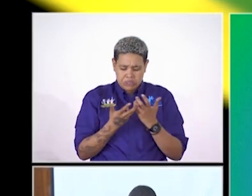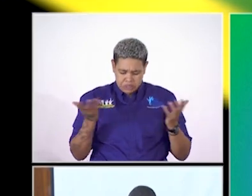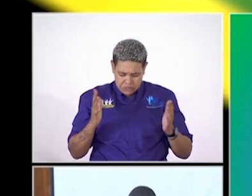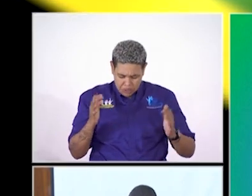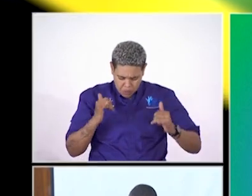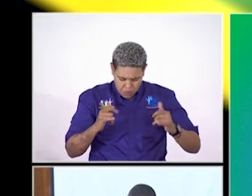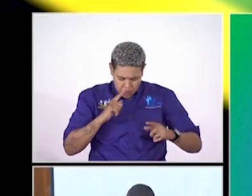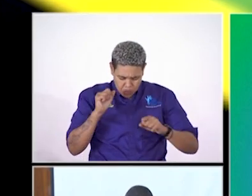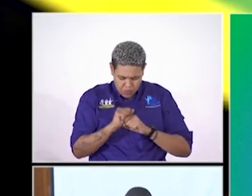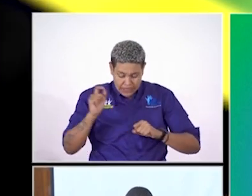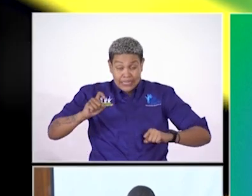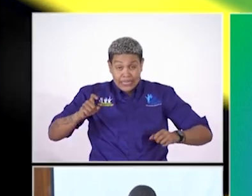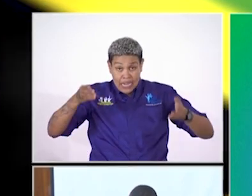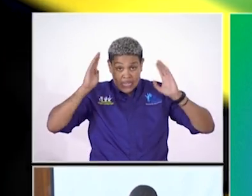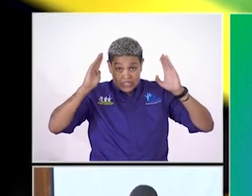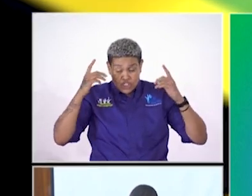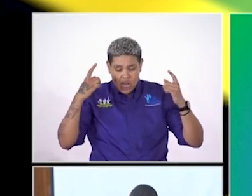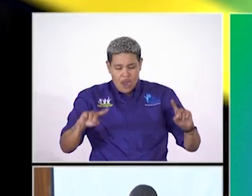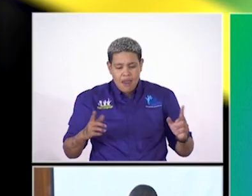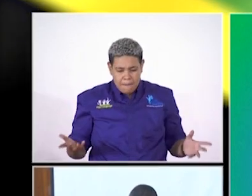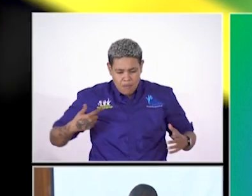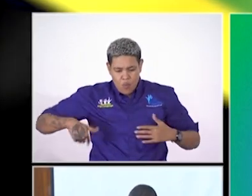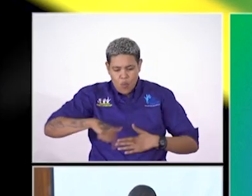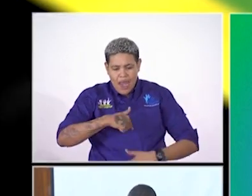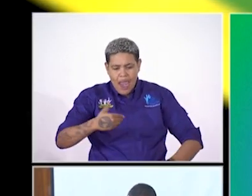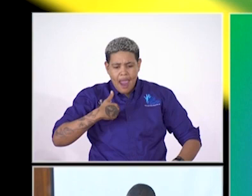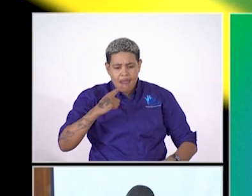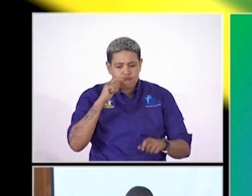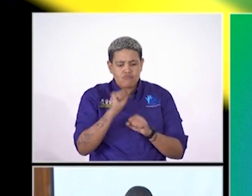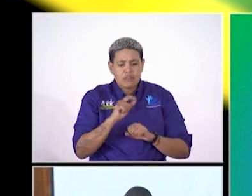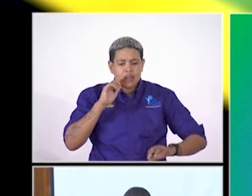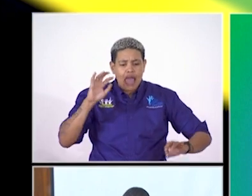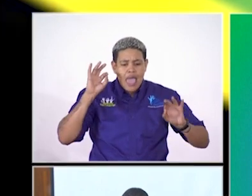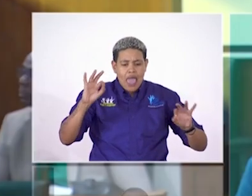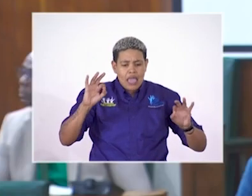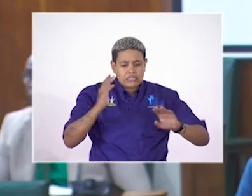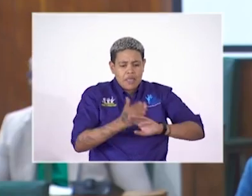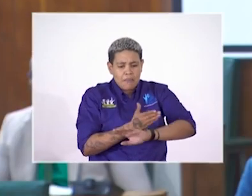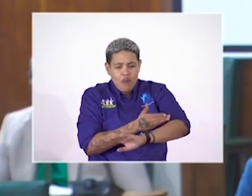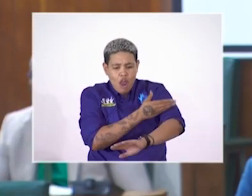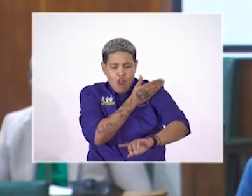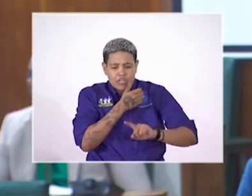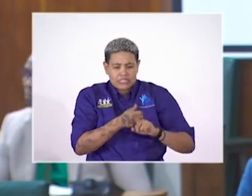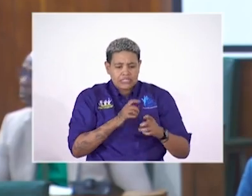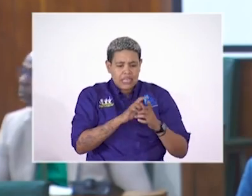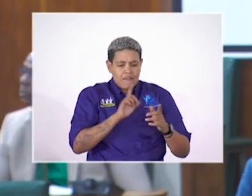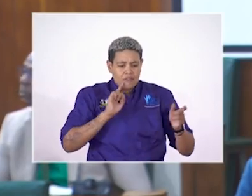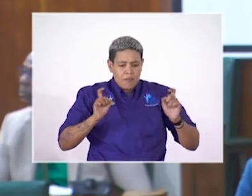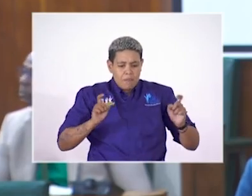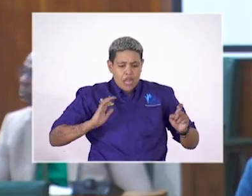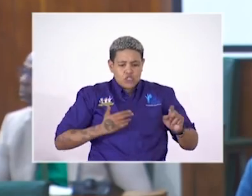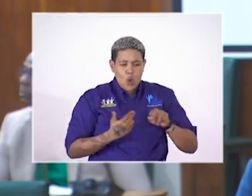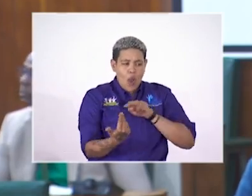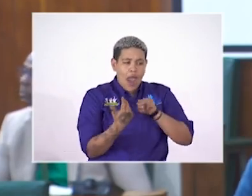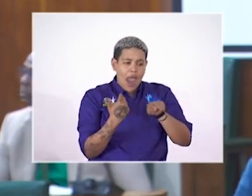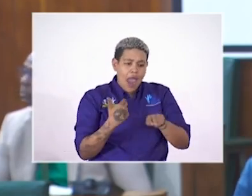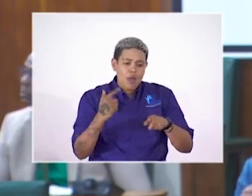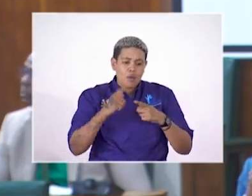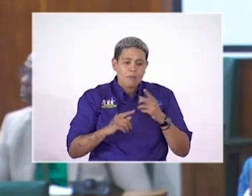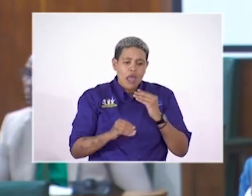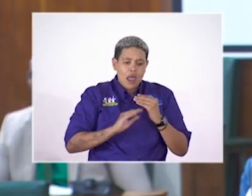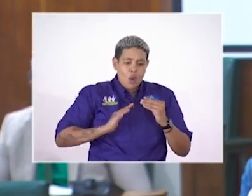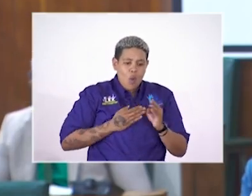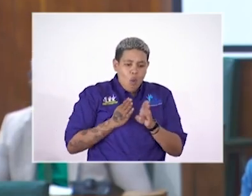which are in need of attention. We have made excellent progress on dealing with our highways and our